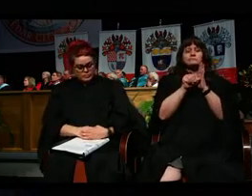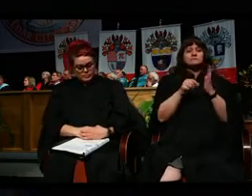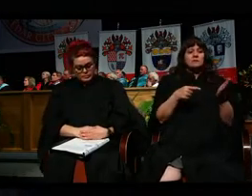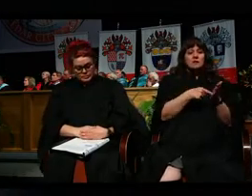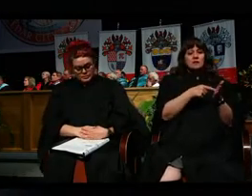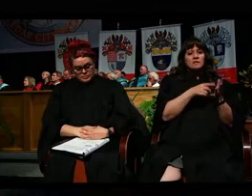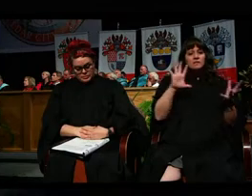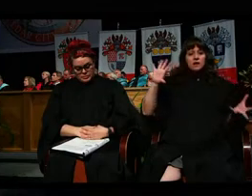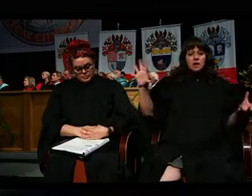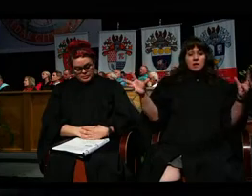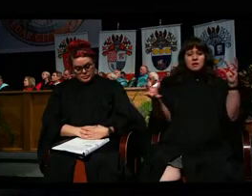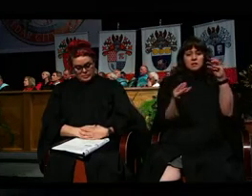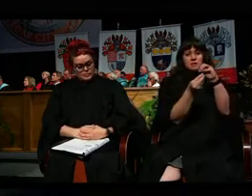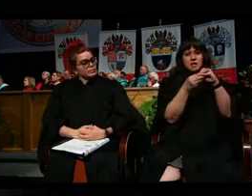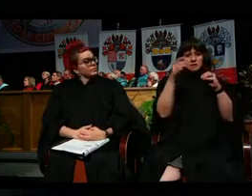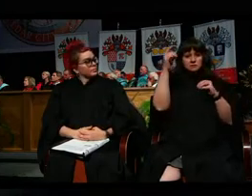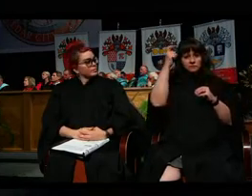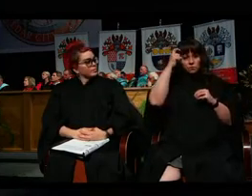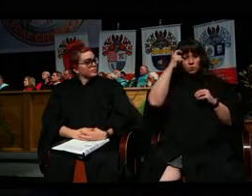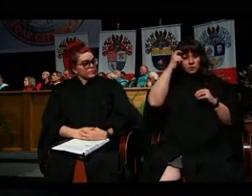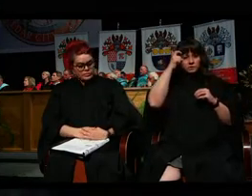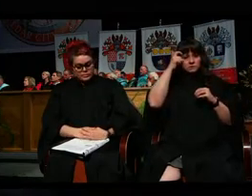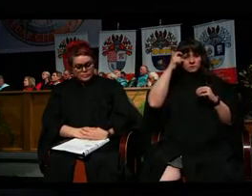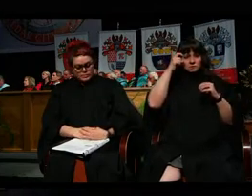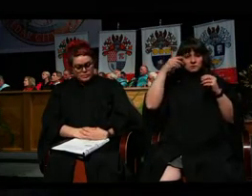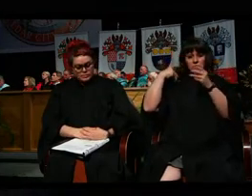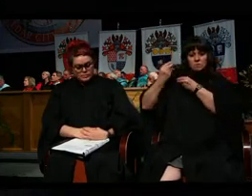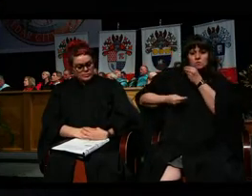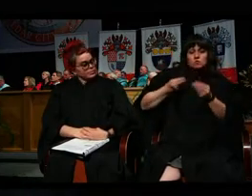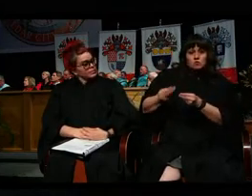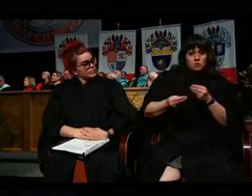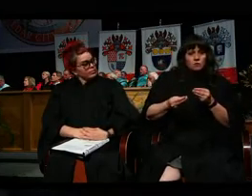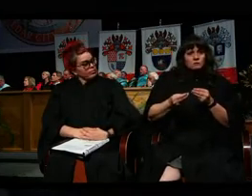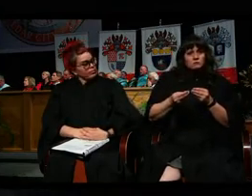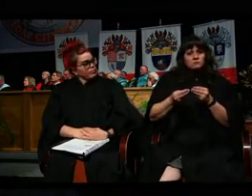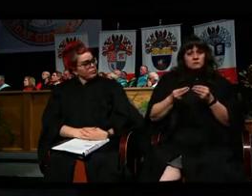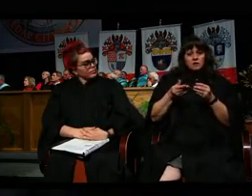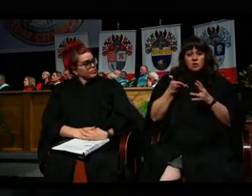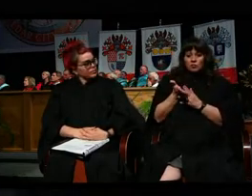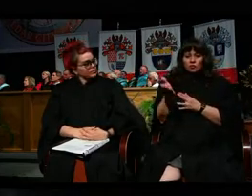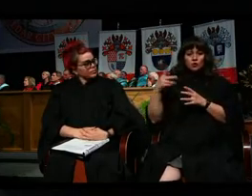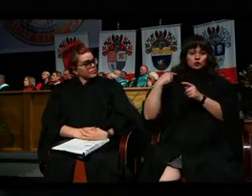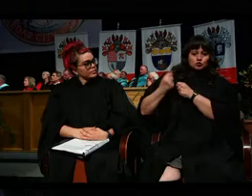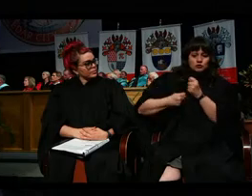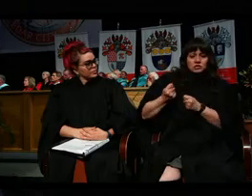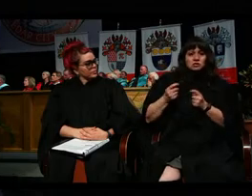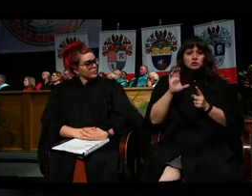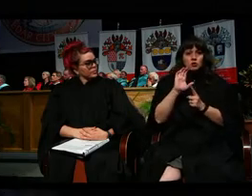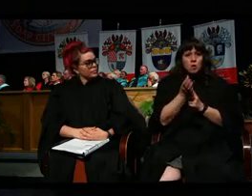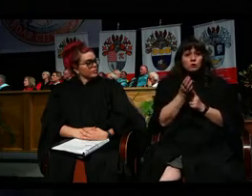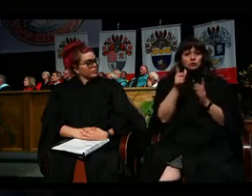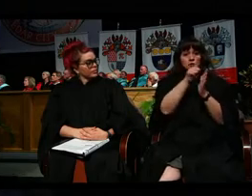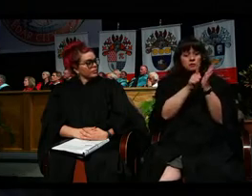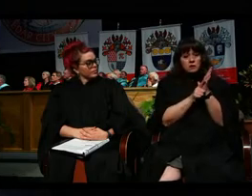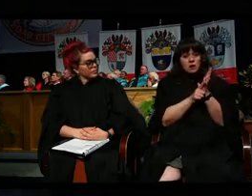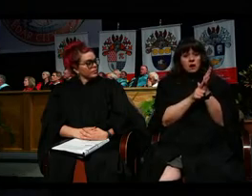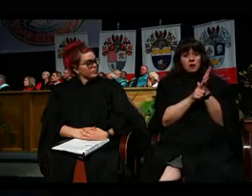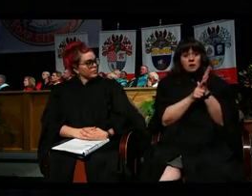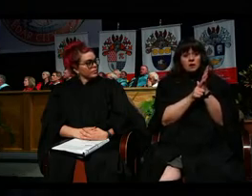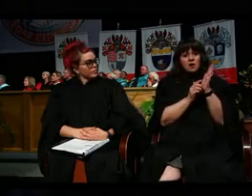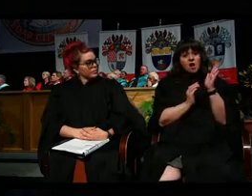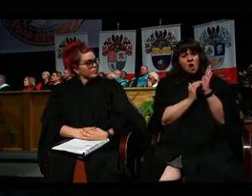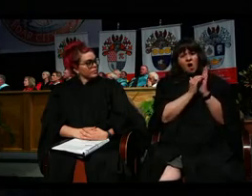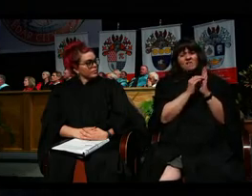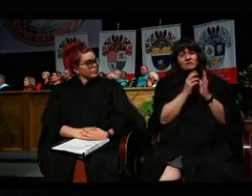collective wisdom of the ages, as passed down to us through tradition, culture, and law, is often very